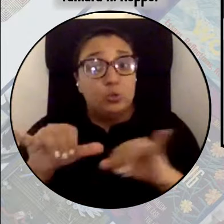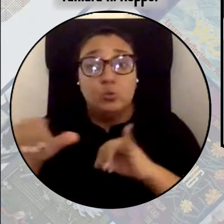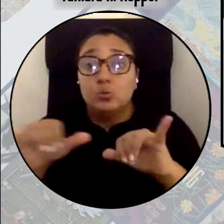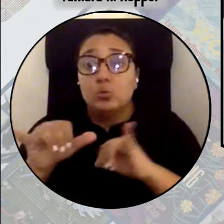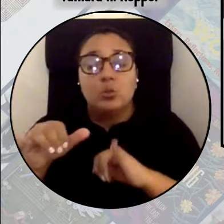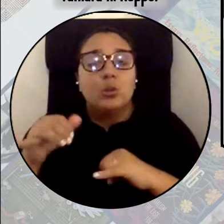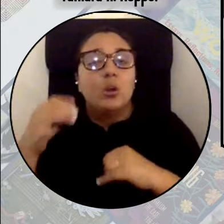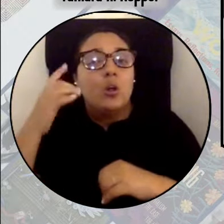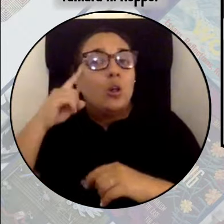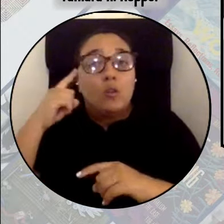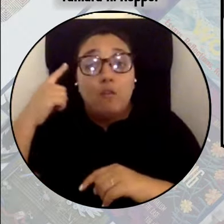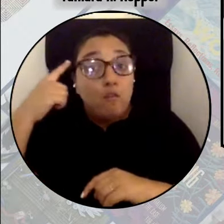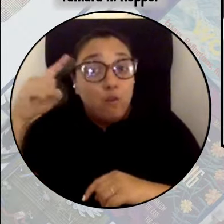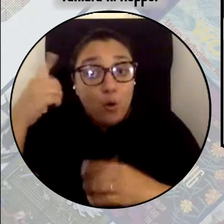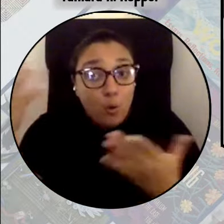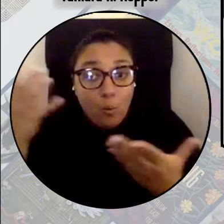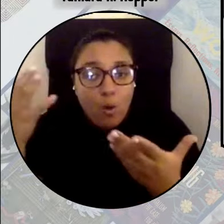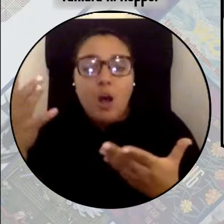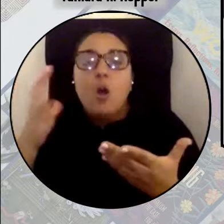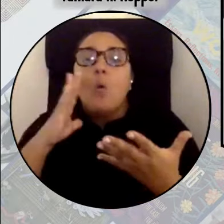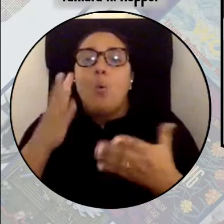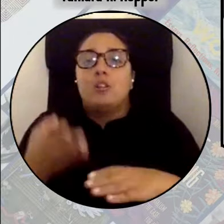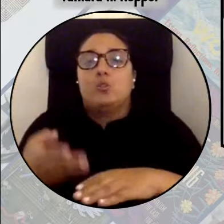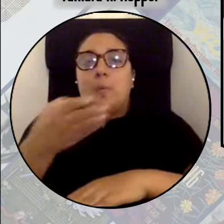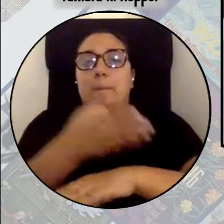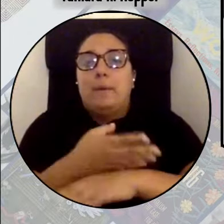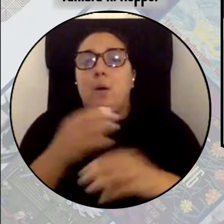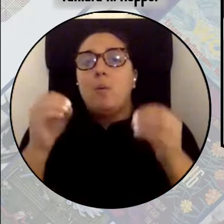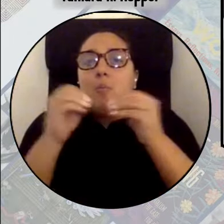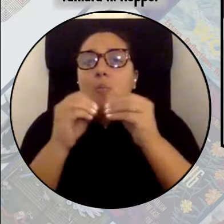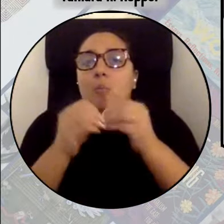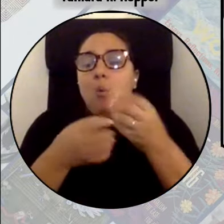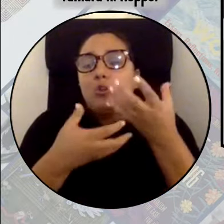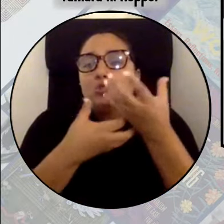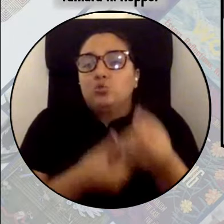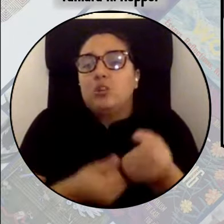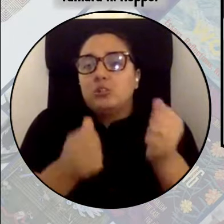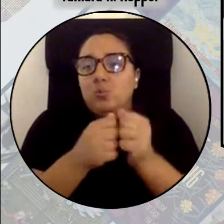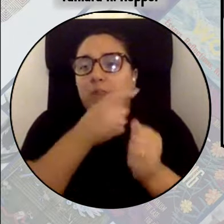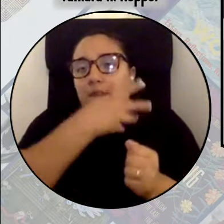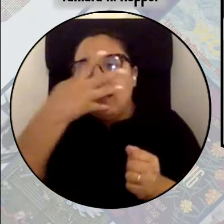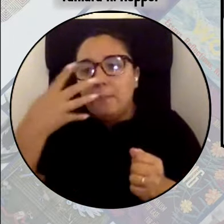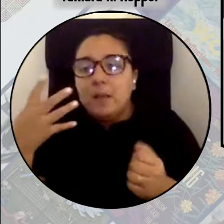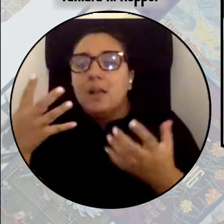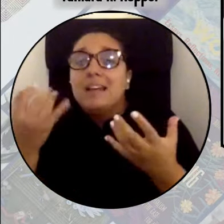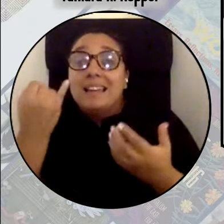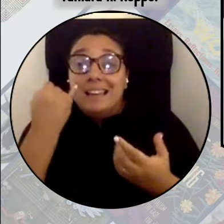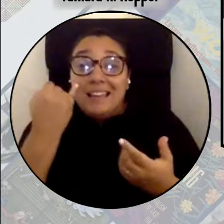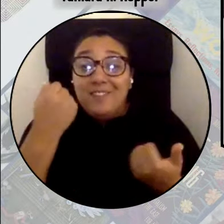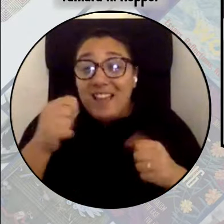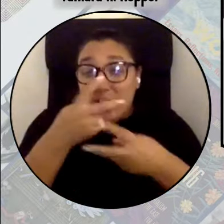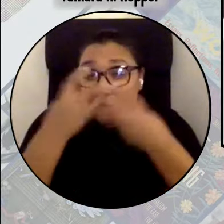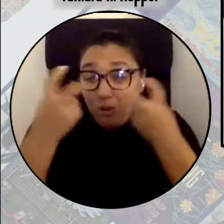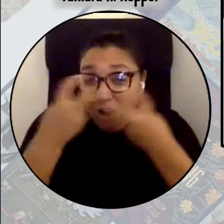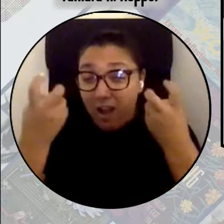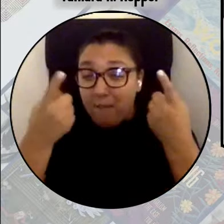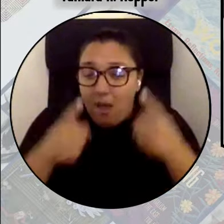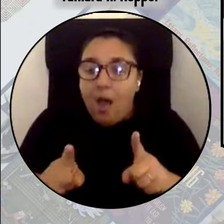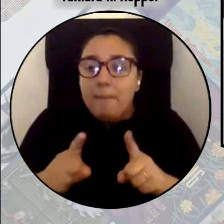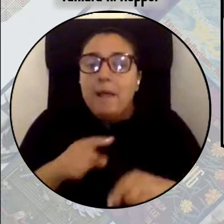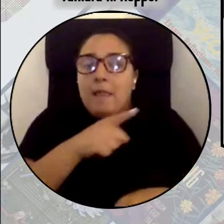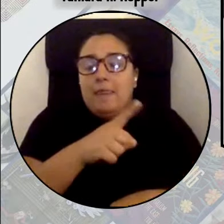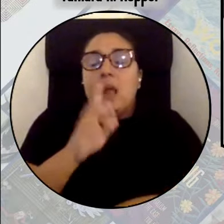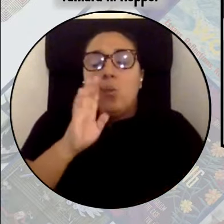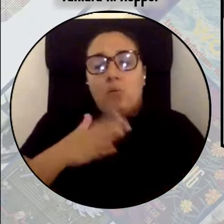in crime report, right? So in 1985, Los Angeles has a sanctuary resolution. And they say